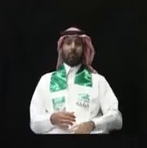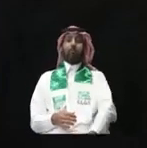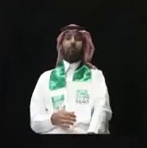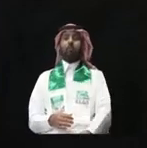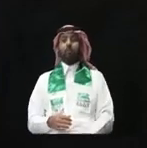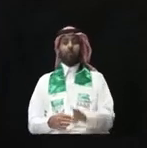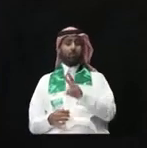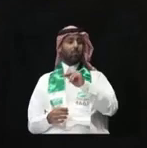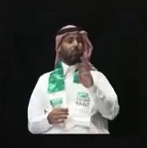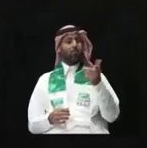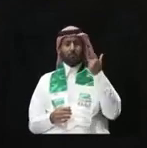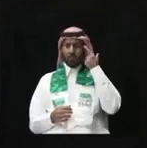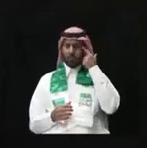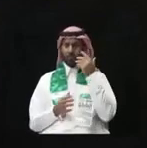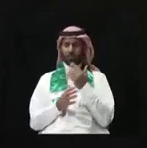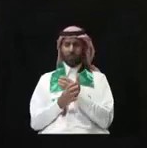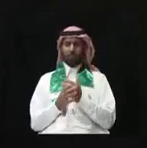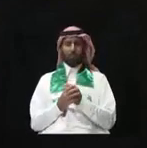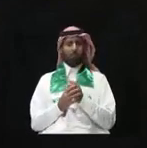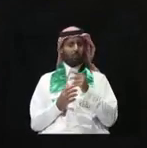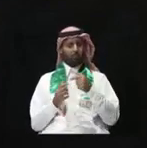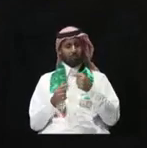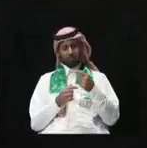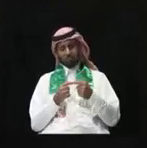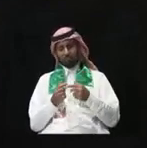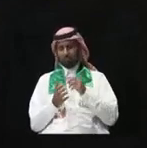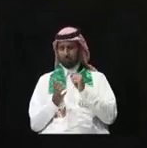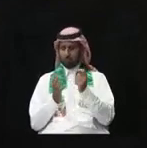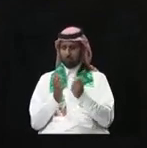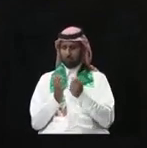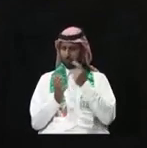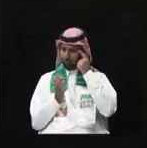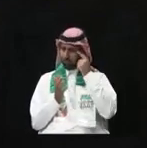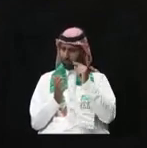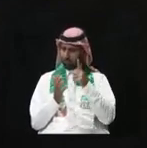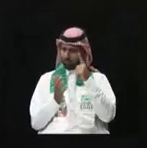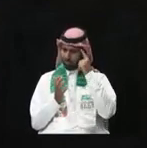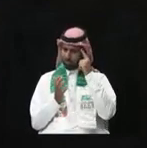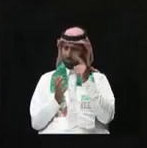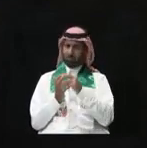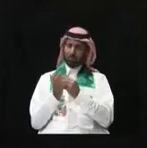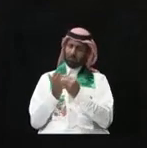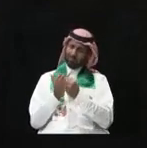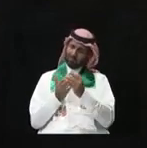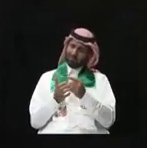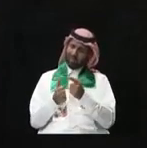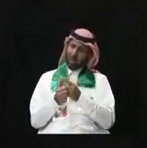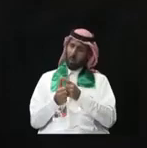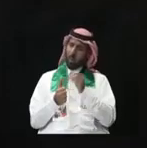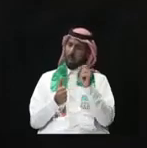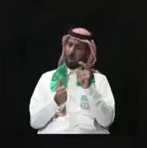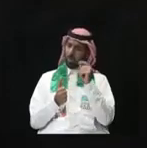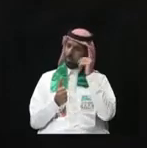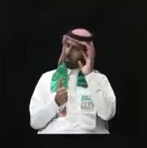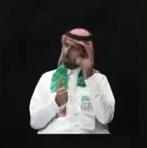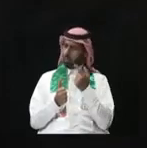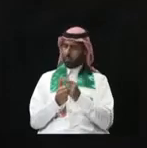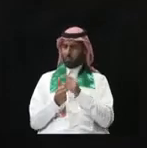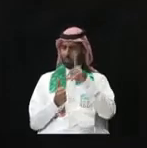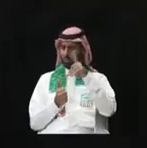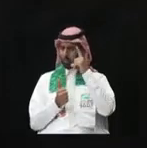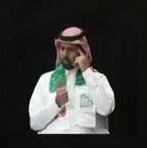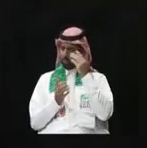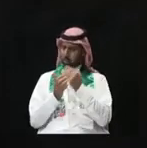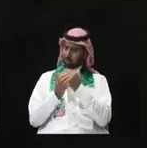are the things that we usually write them in capital? They start with a capital letter. When you begin